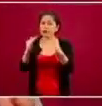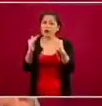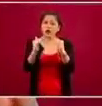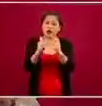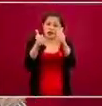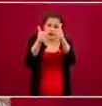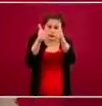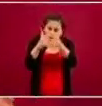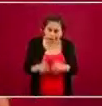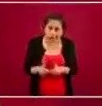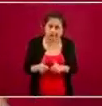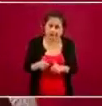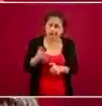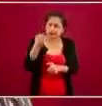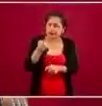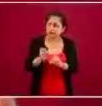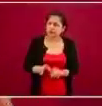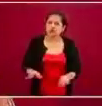is